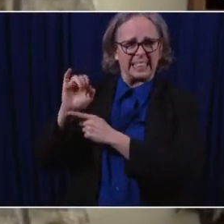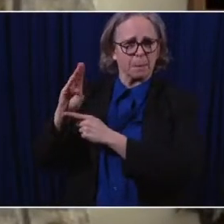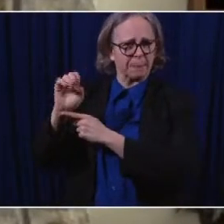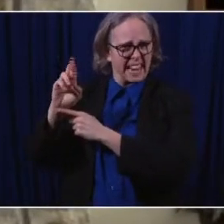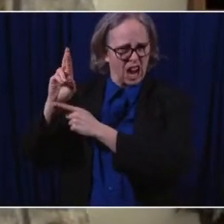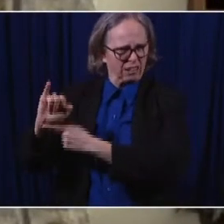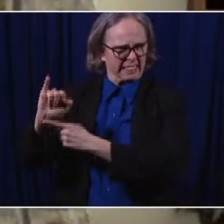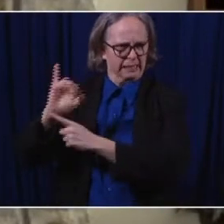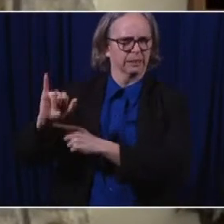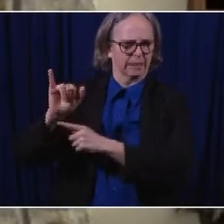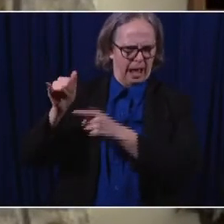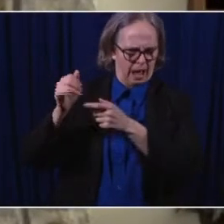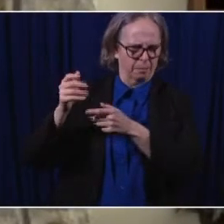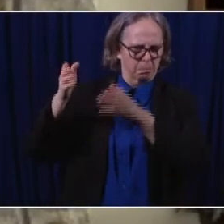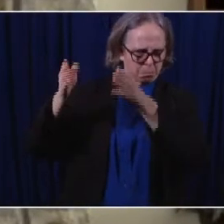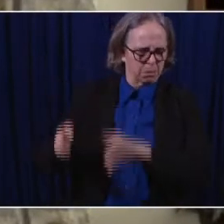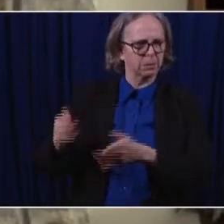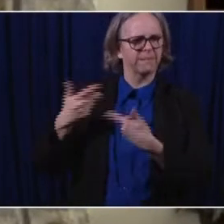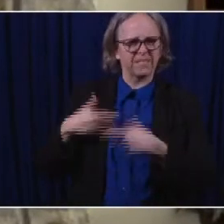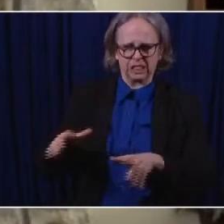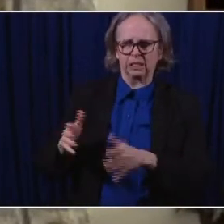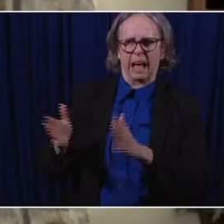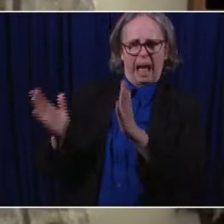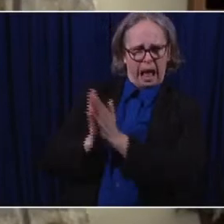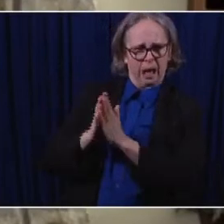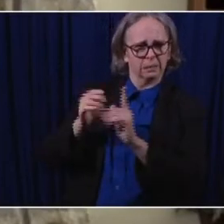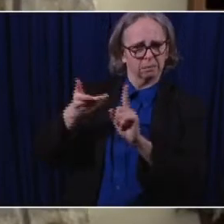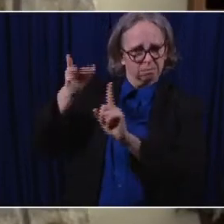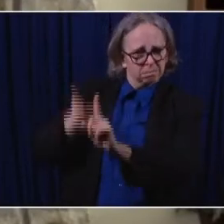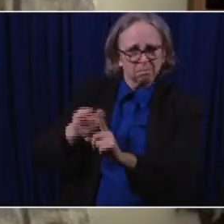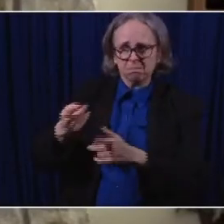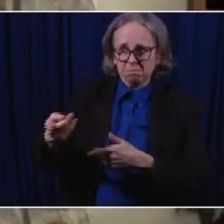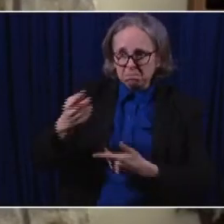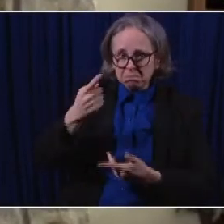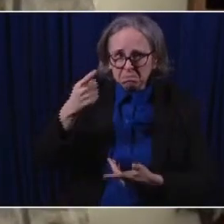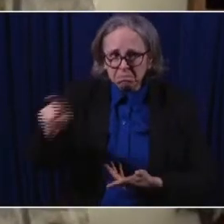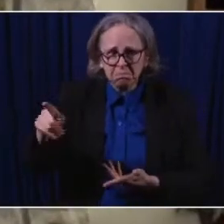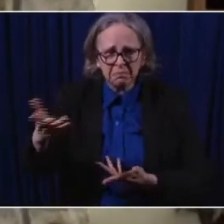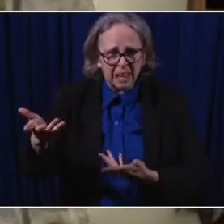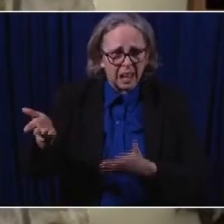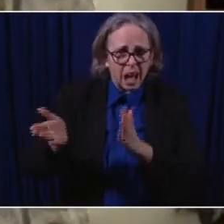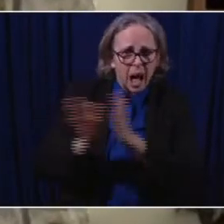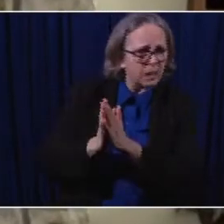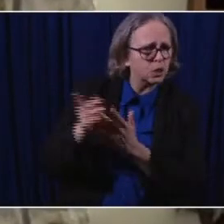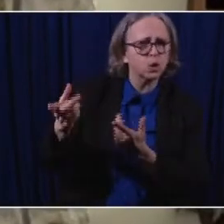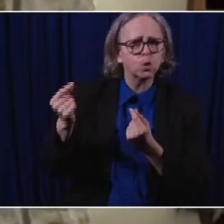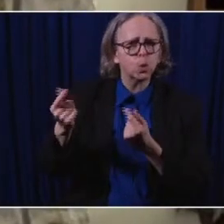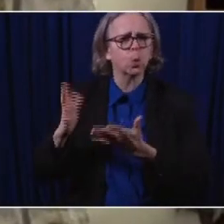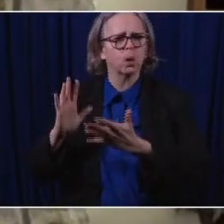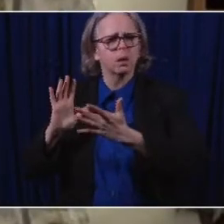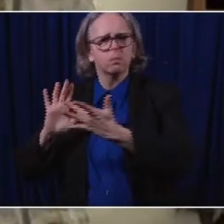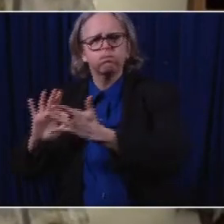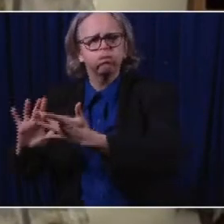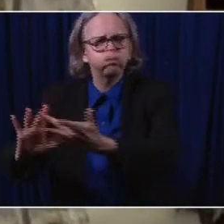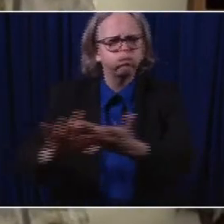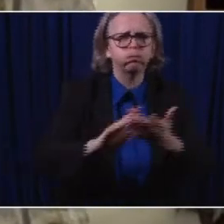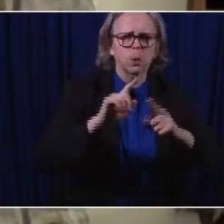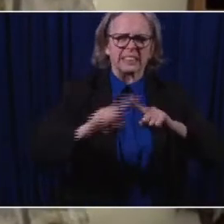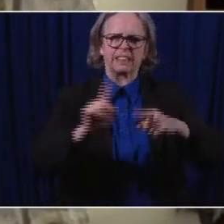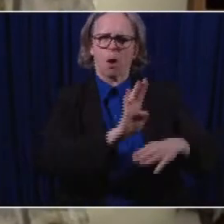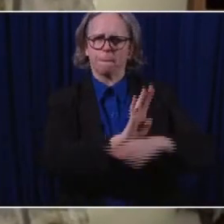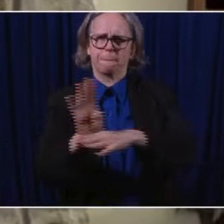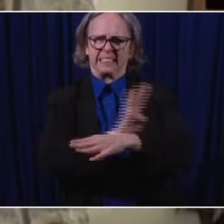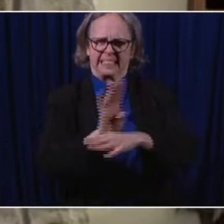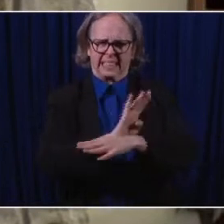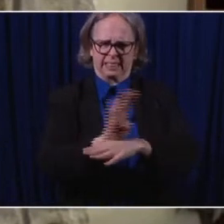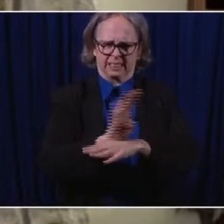Ohio Business Roundtable, to work with business leaders, members of the Business Roundtable, to identify